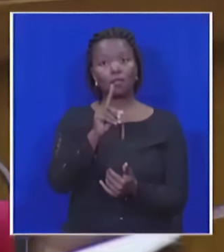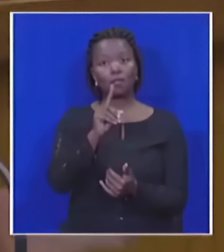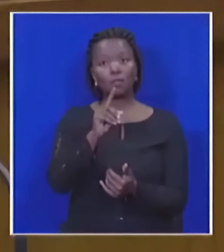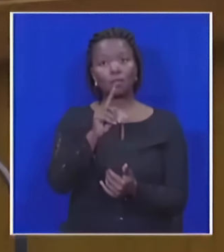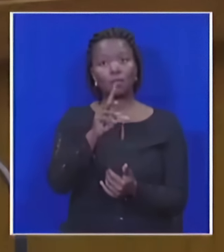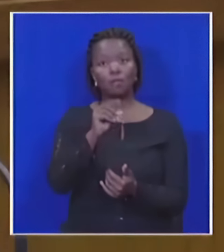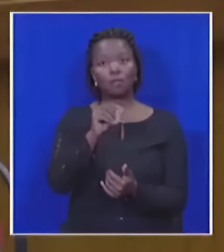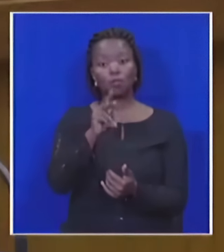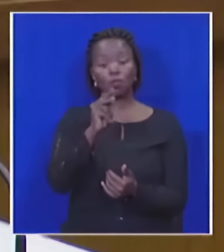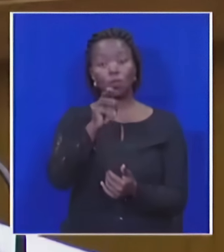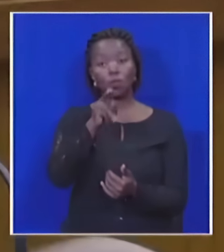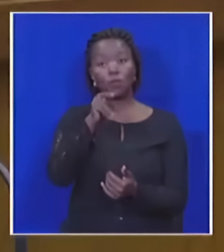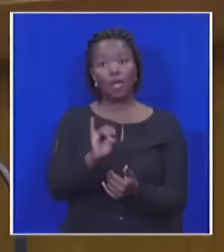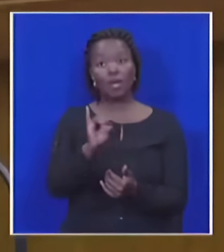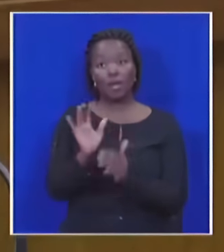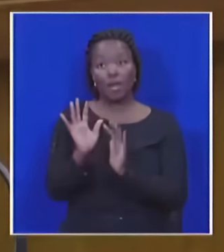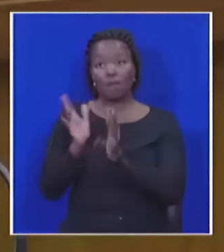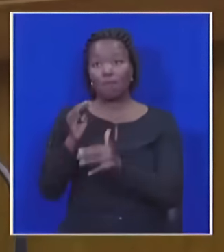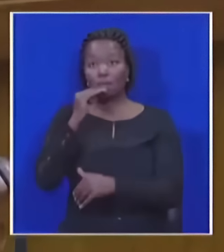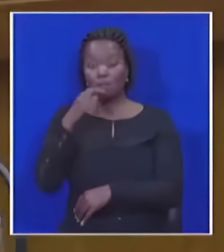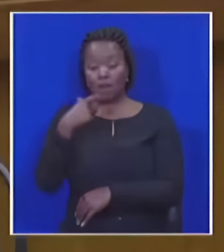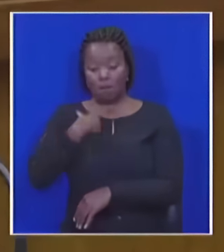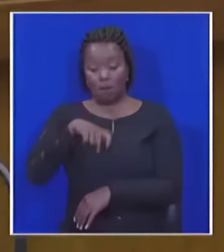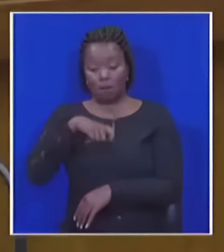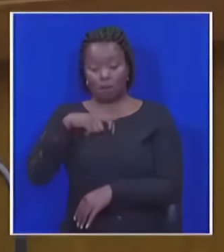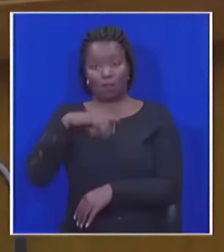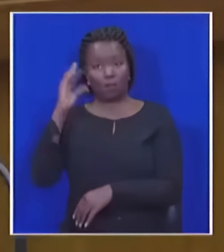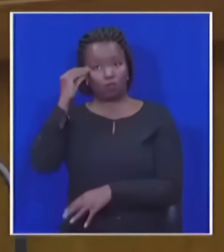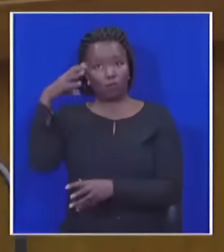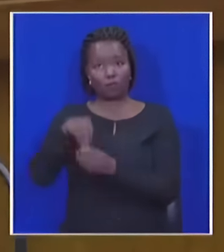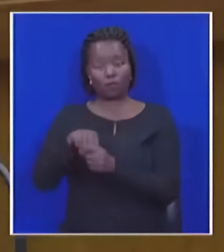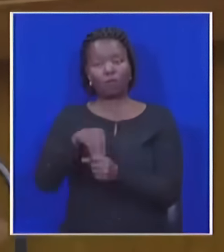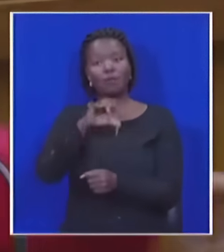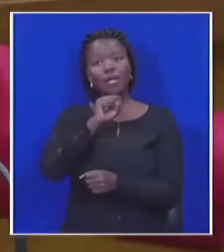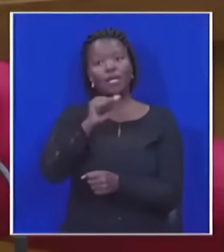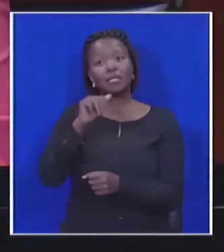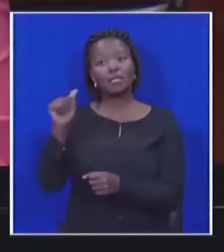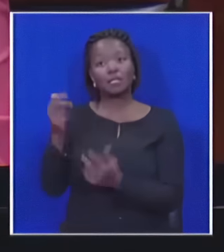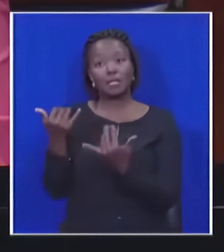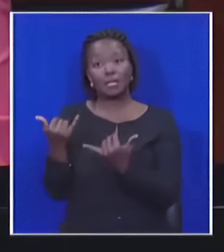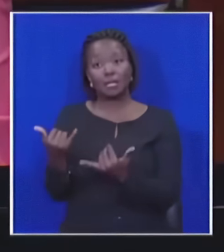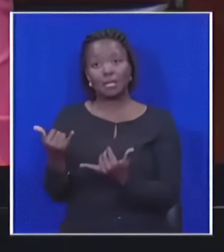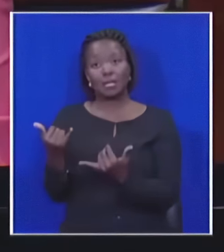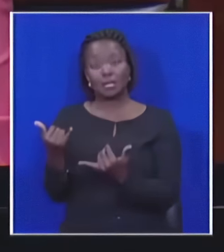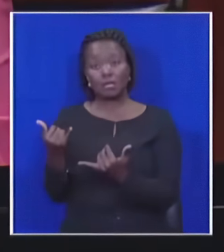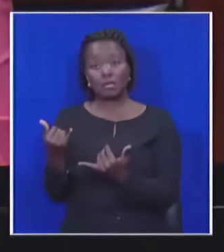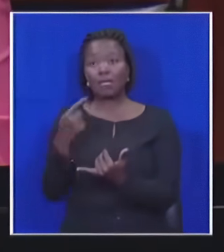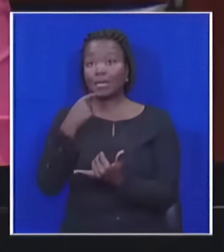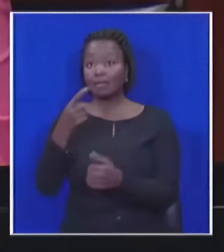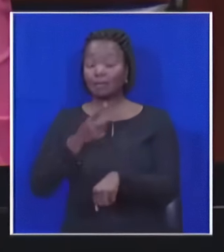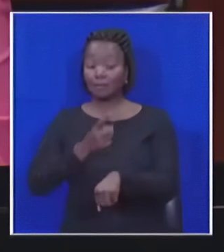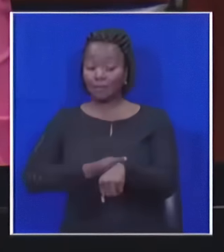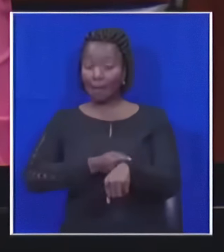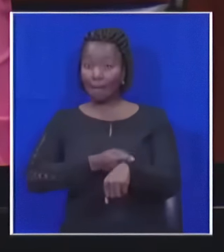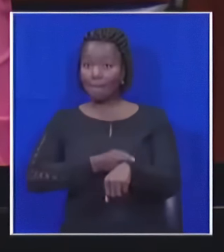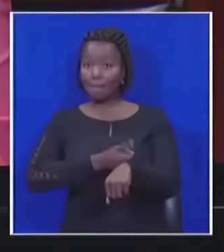because she's got personal interest in the Honorable tenders Malema. of SAA. May I just say this? I see. My time, Chair, my time.